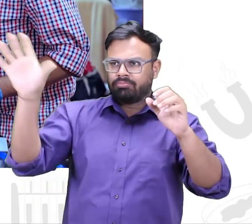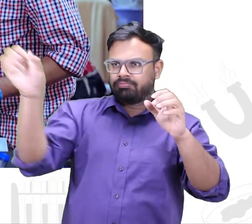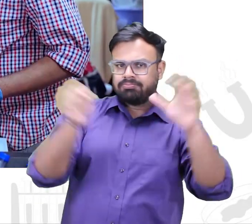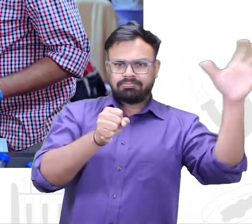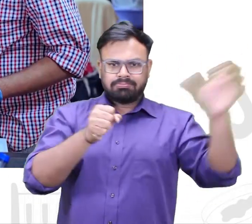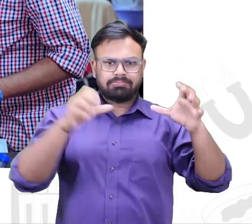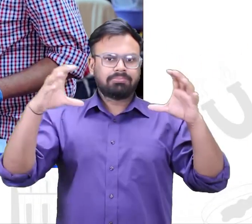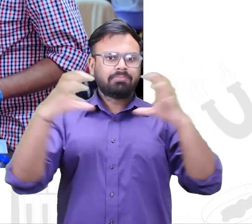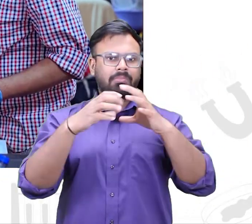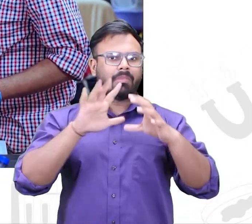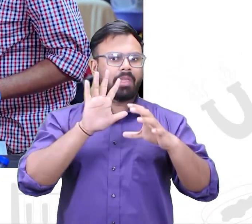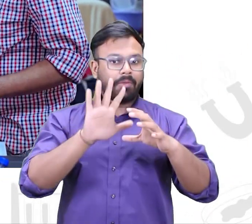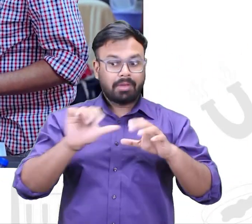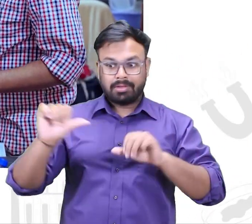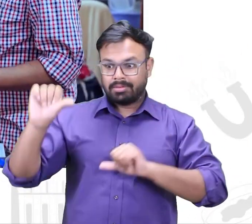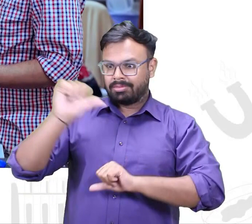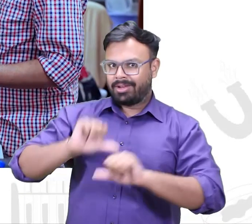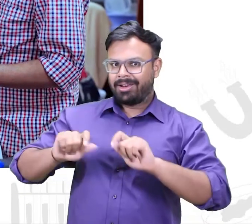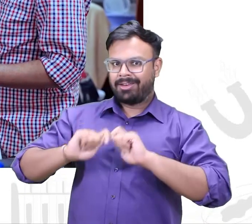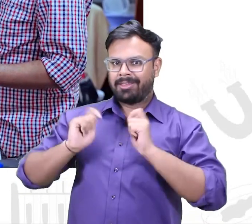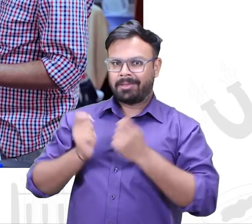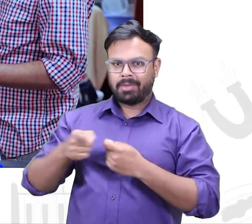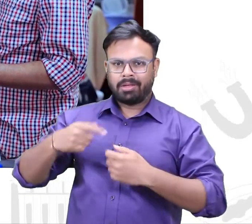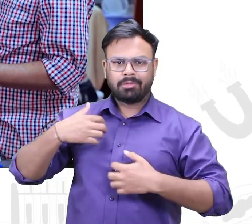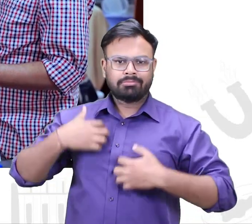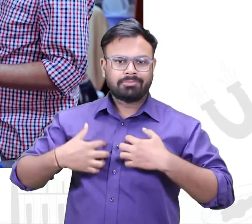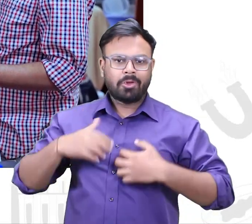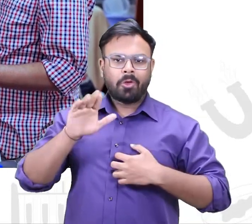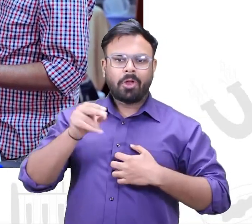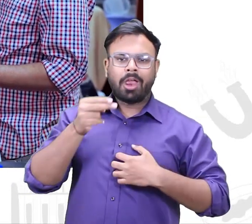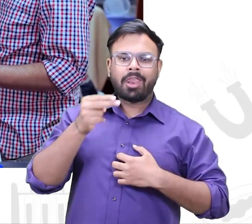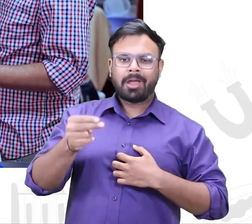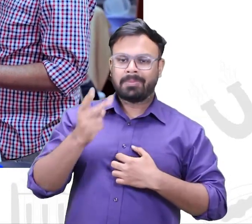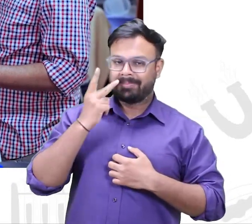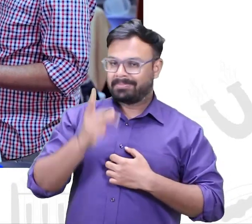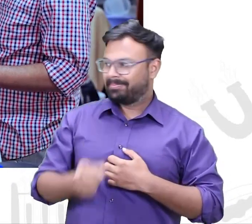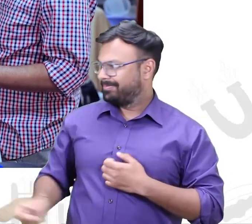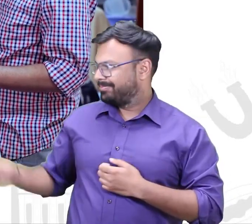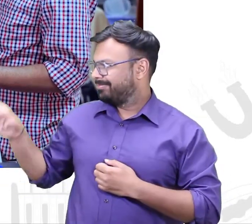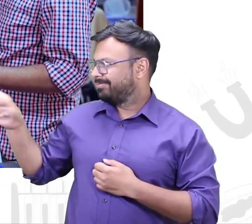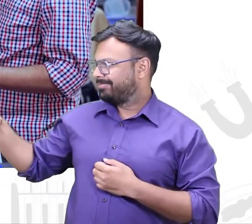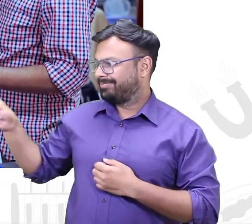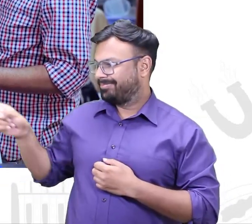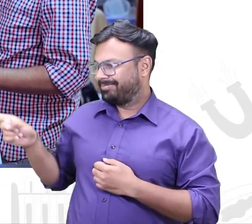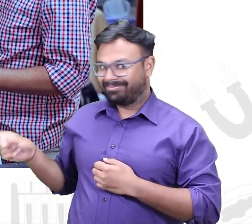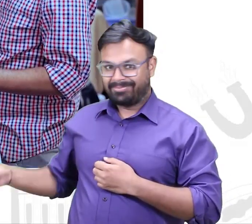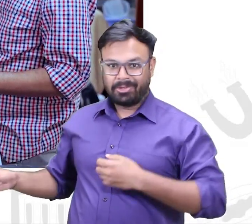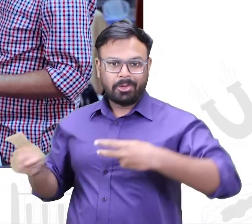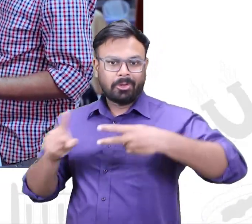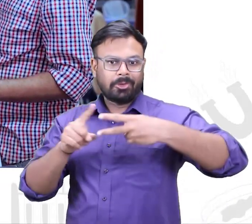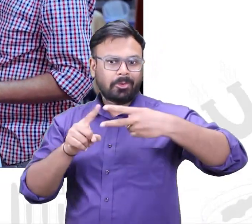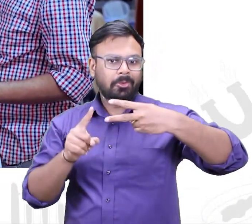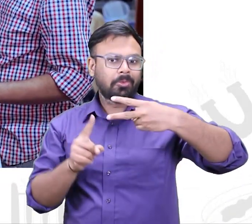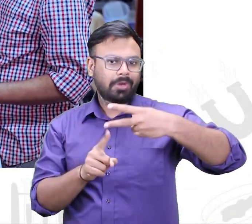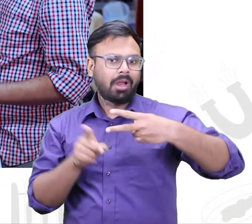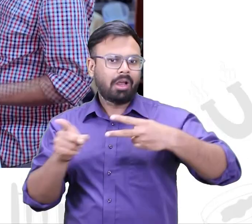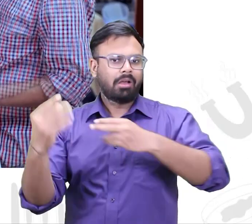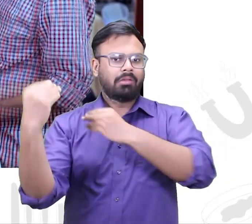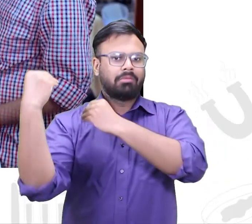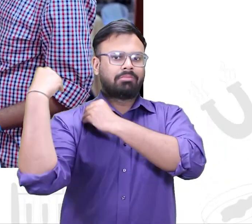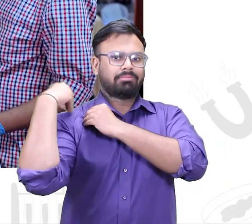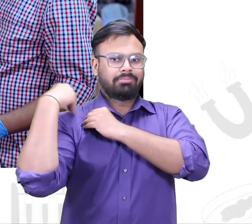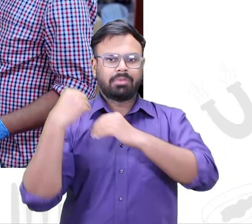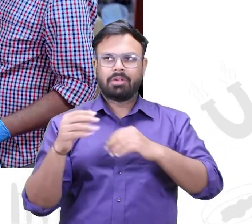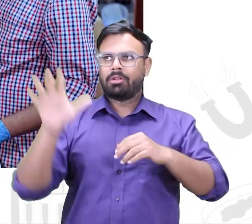lab, we are mostly interested in looking at one of the complexes called the ARP23 complex, or the ARP23 complex, which is one of the